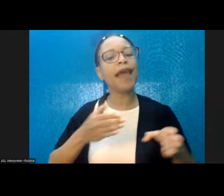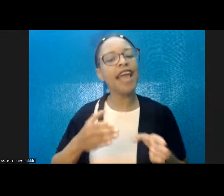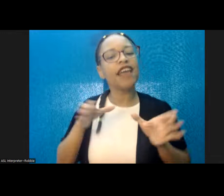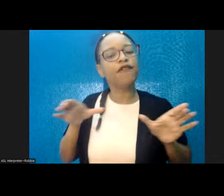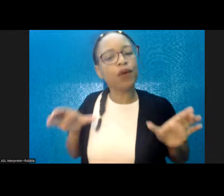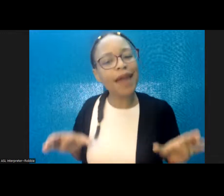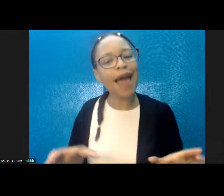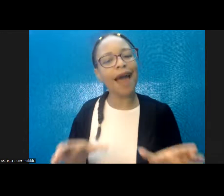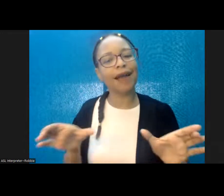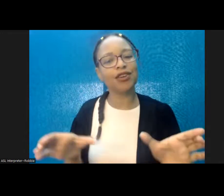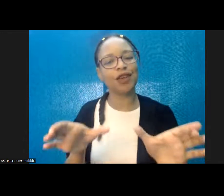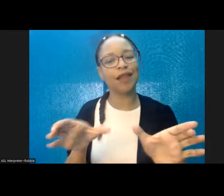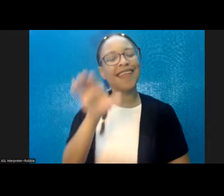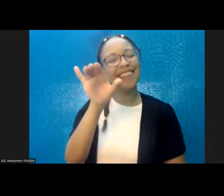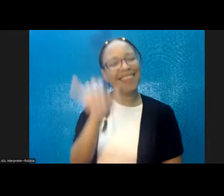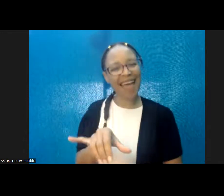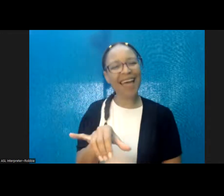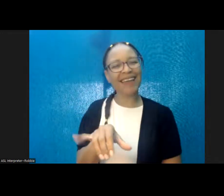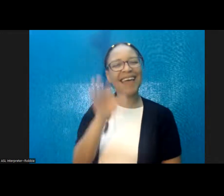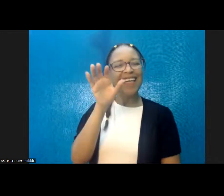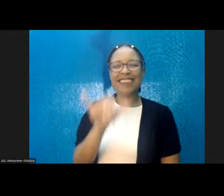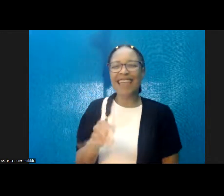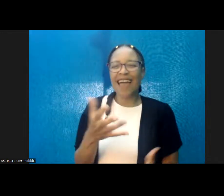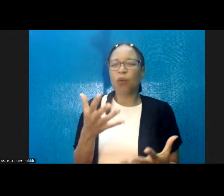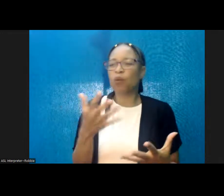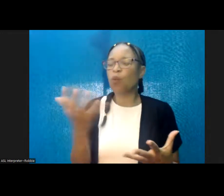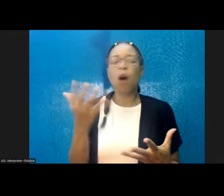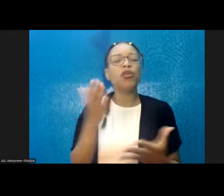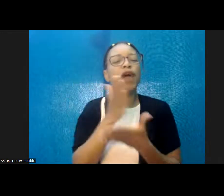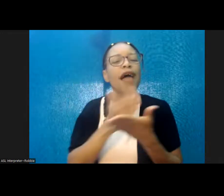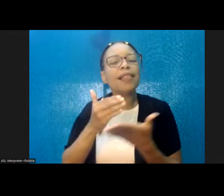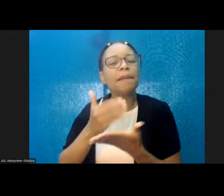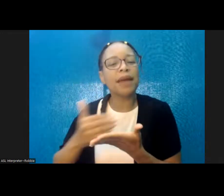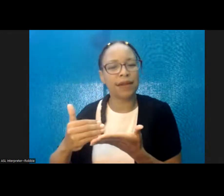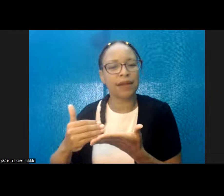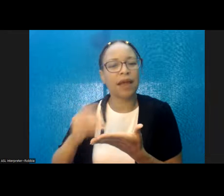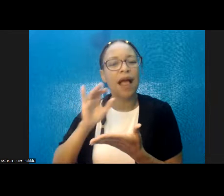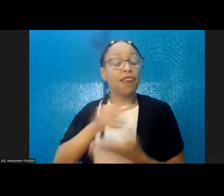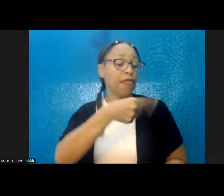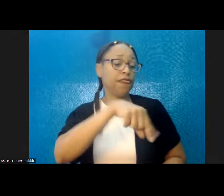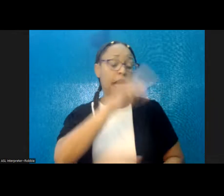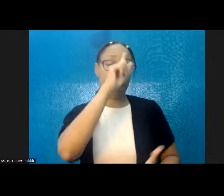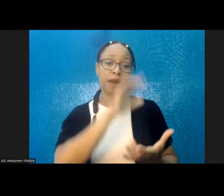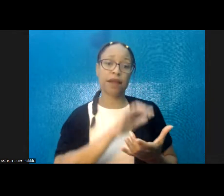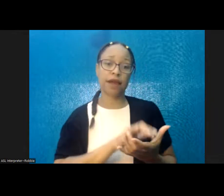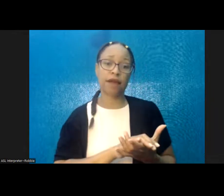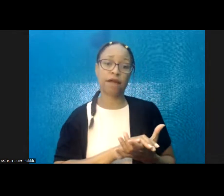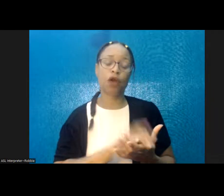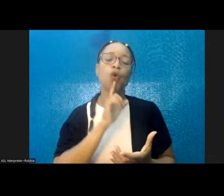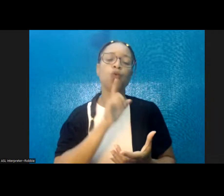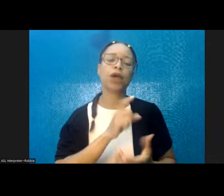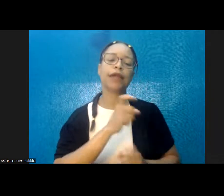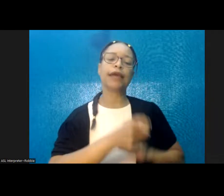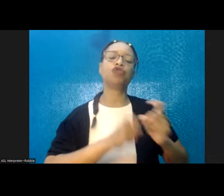actions, right? What were some of the underlying elements that they believed really actually contributed to